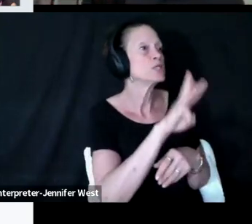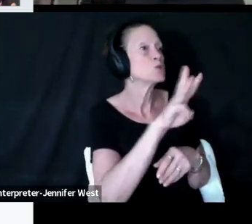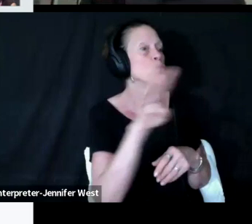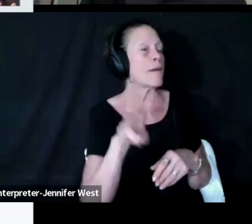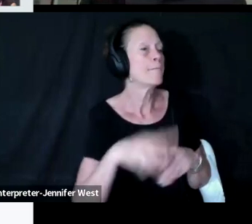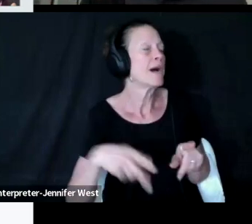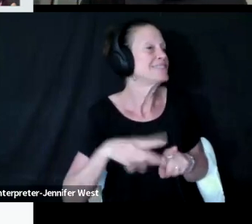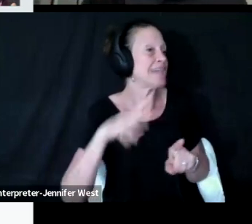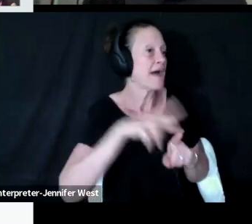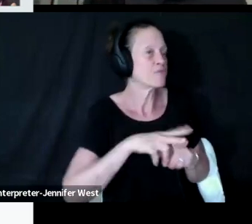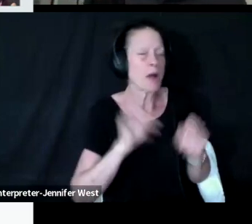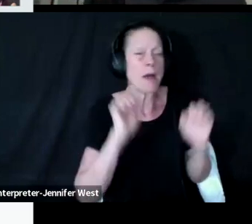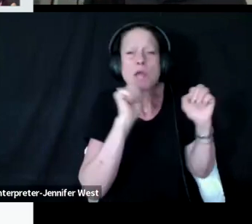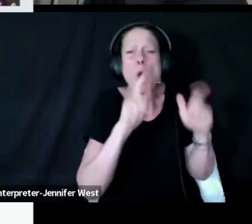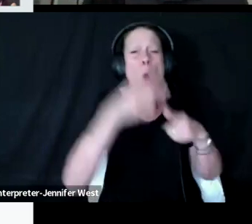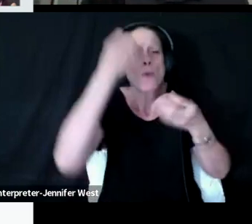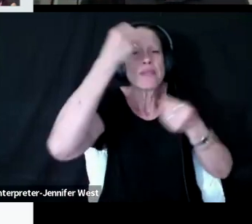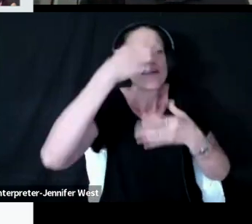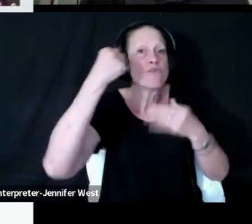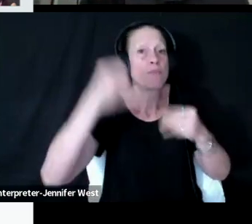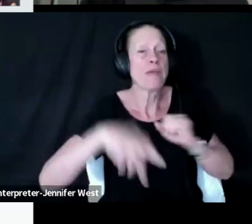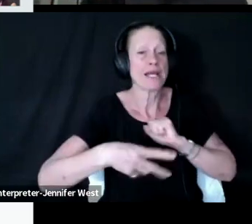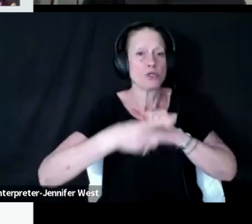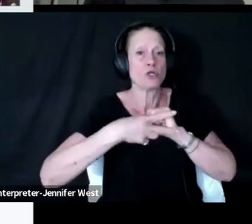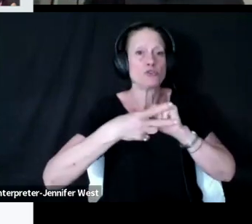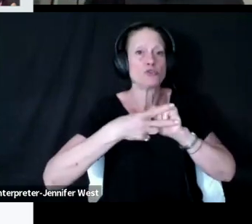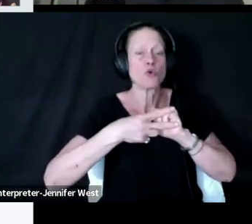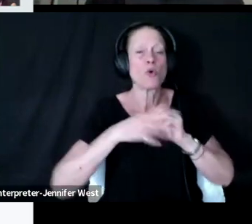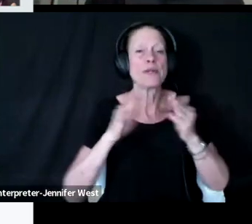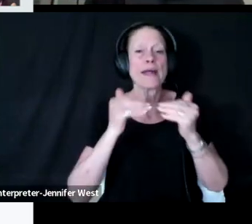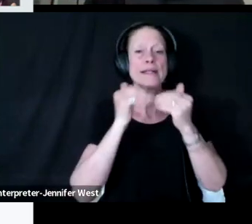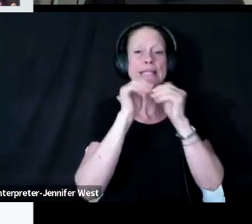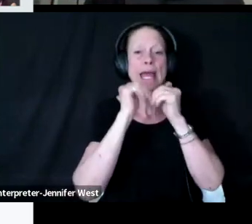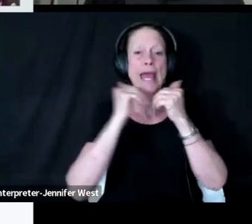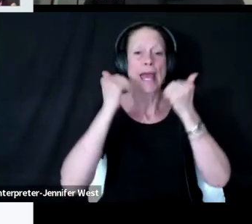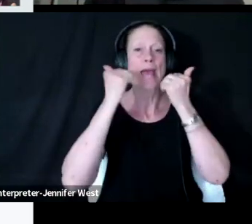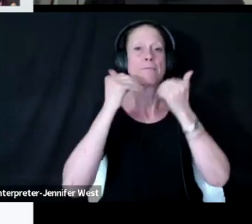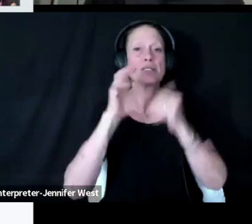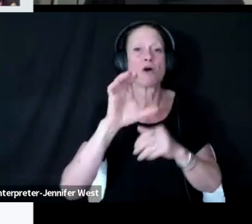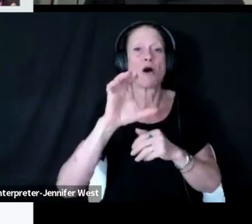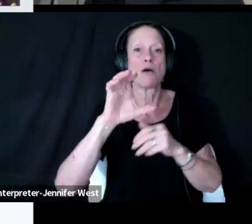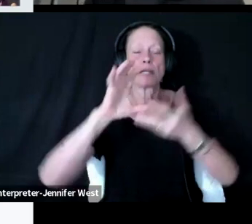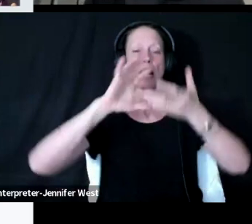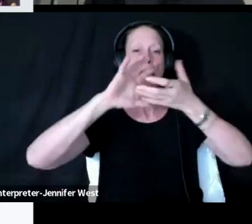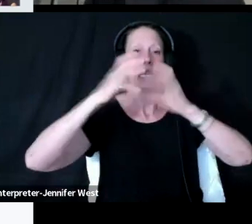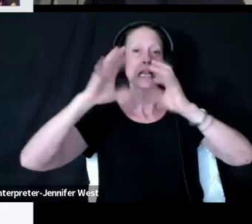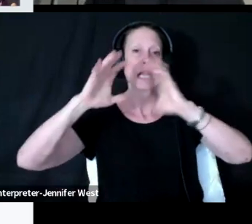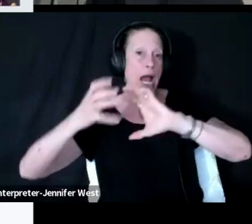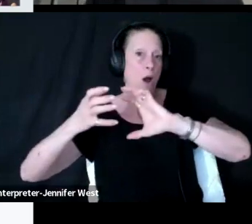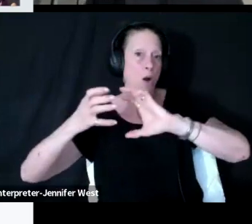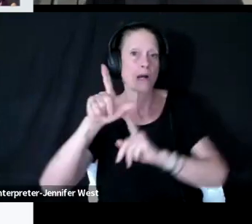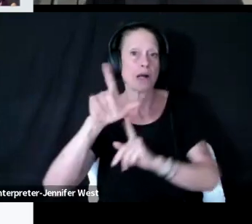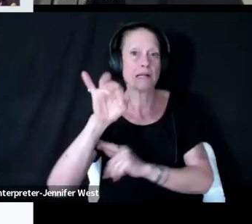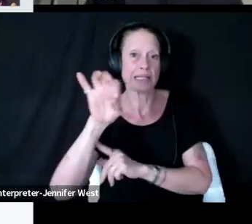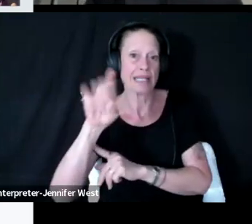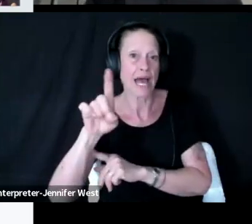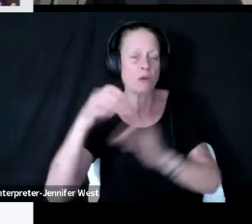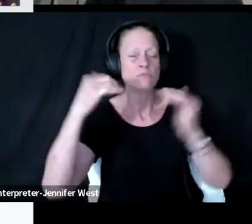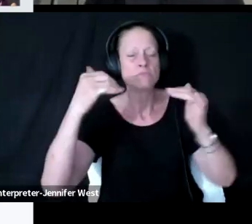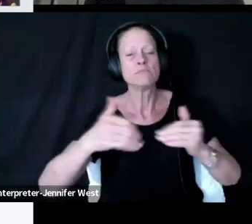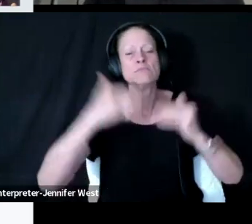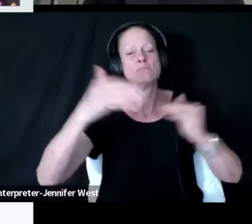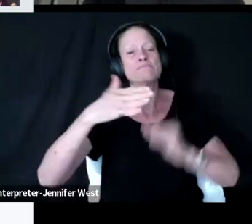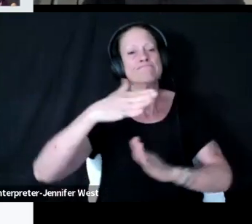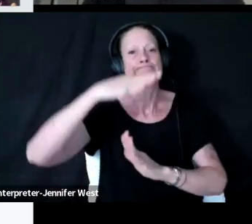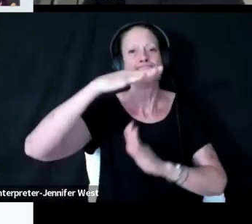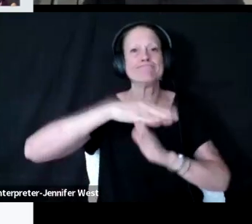all this information is stored in Amazon Cloud at the highest level of security. We